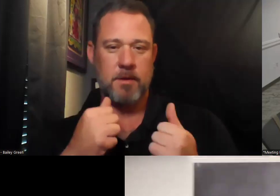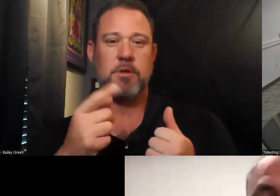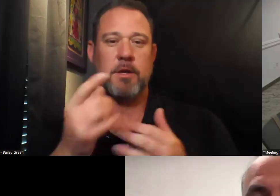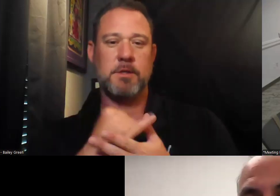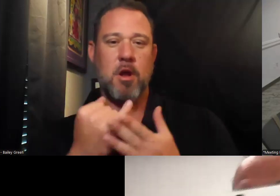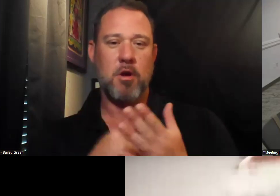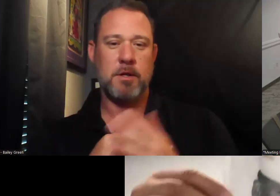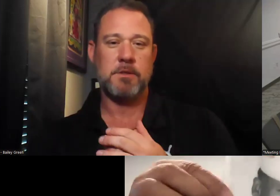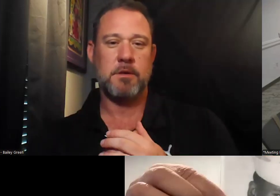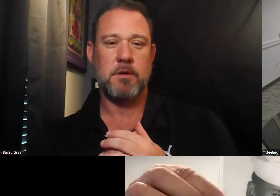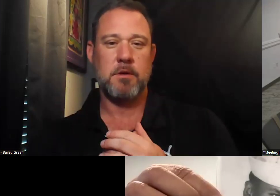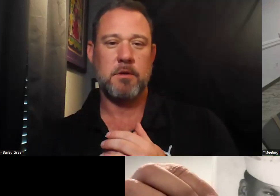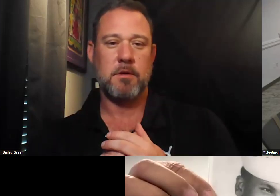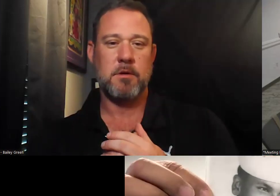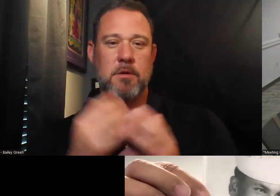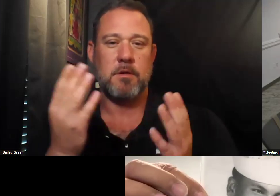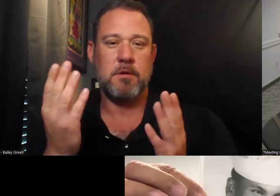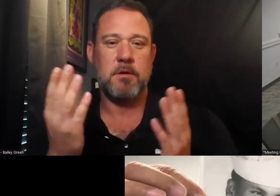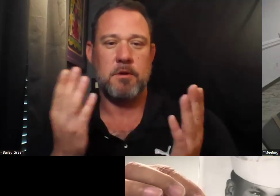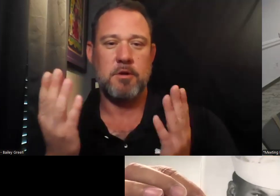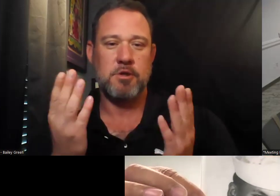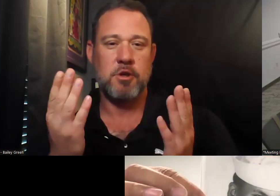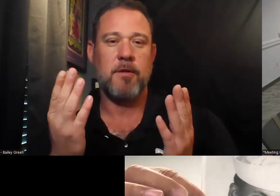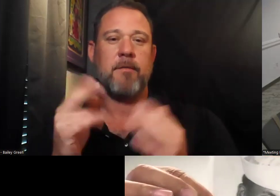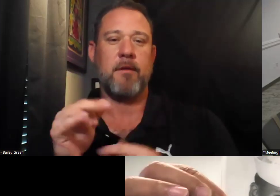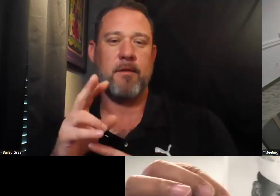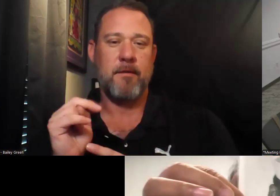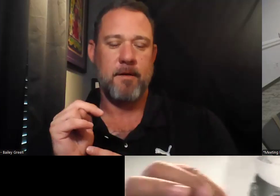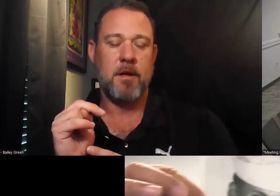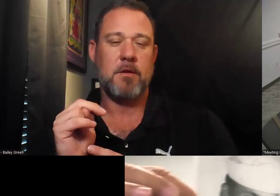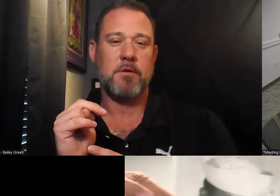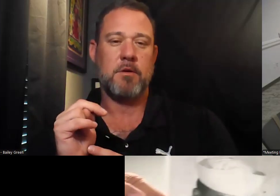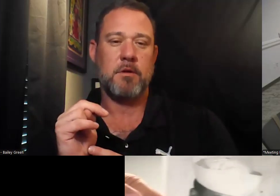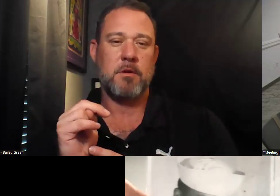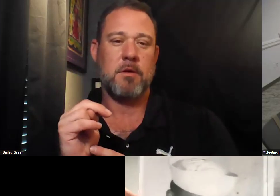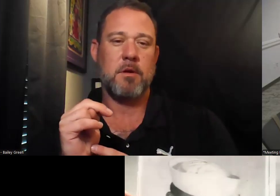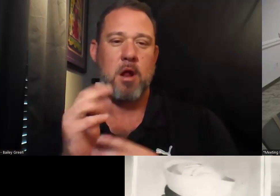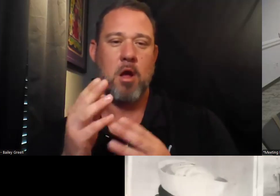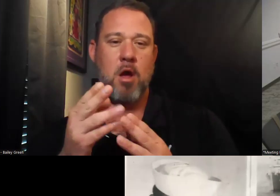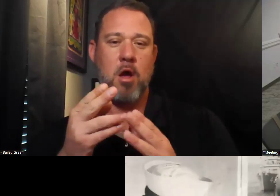artist. Served as a veteran on a submarine.